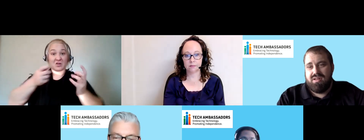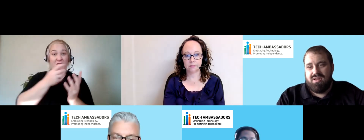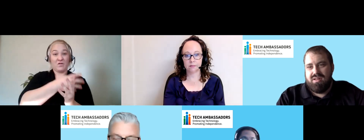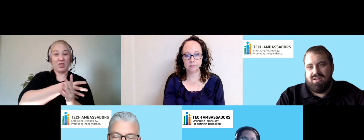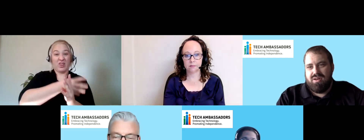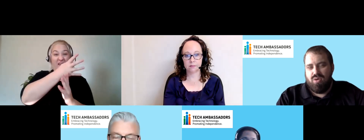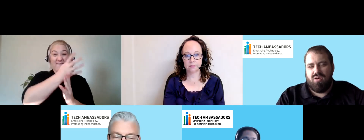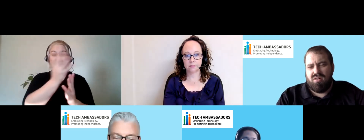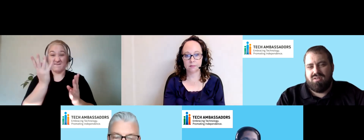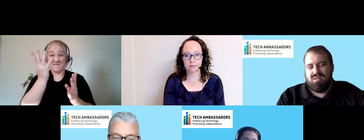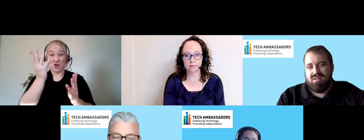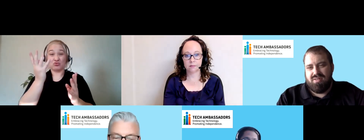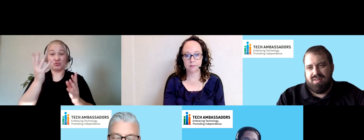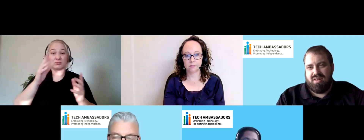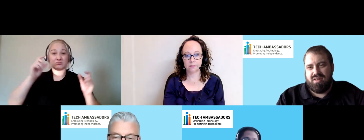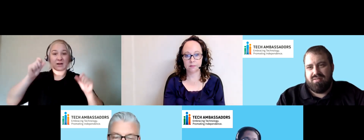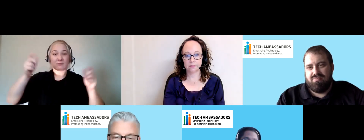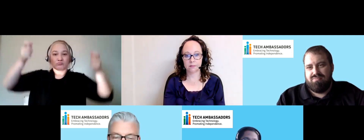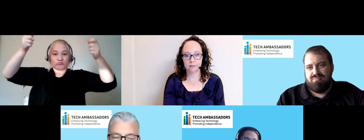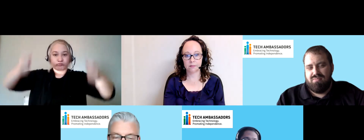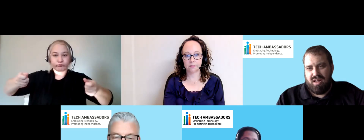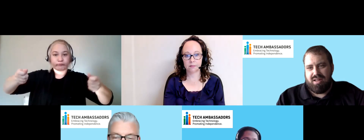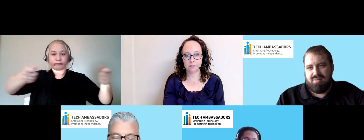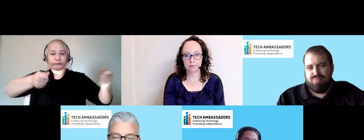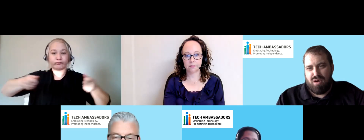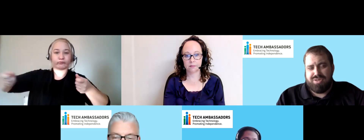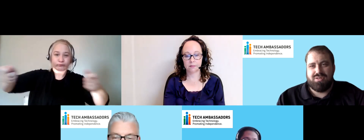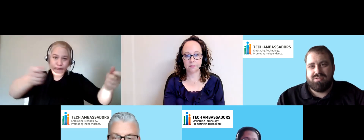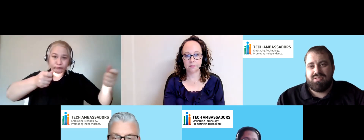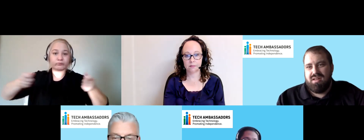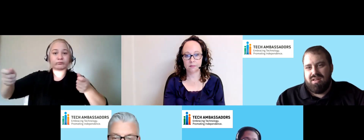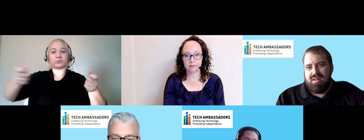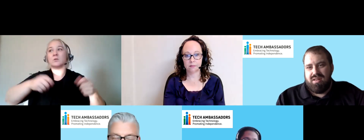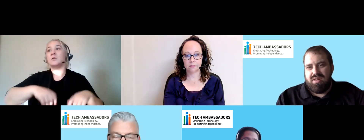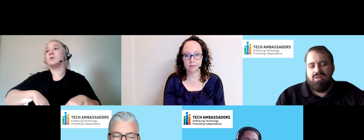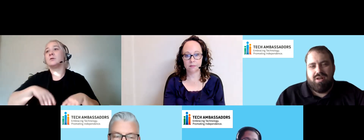fingers or the like